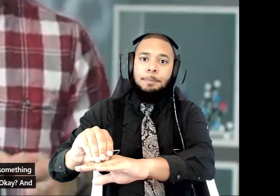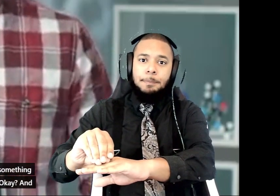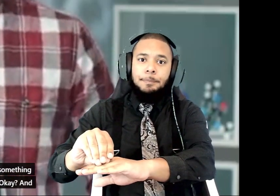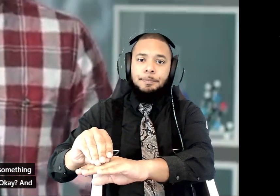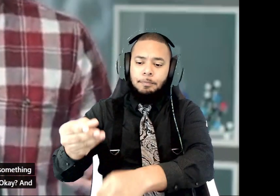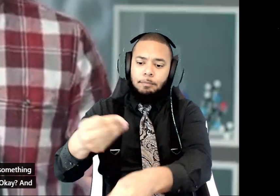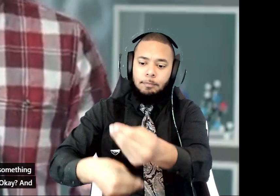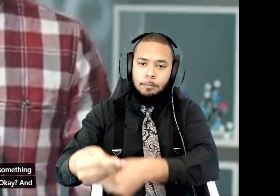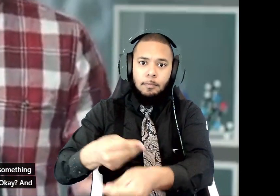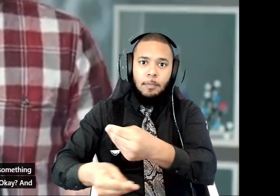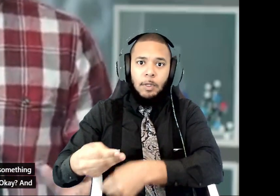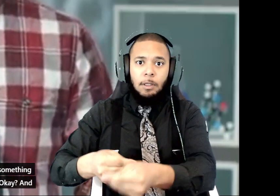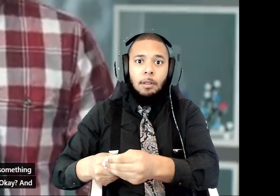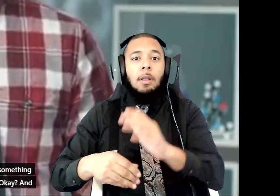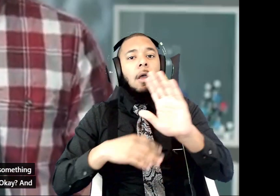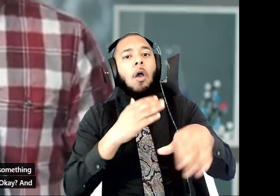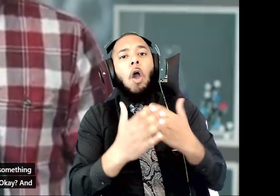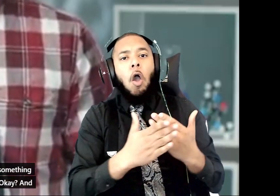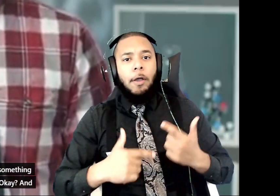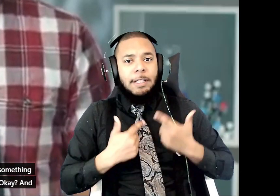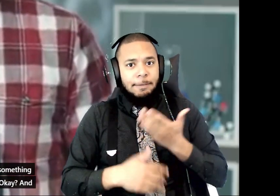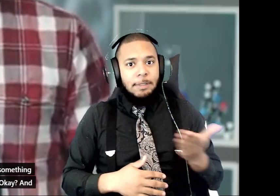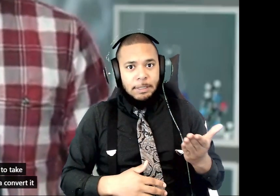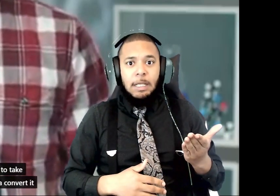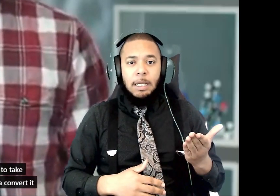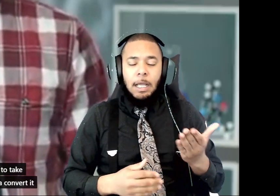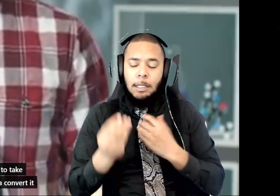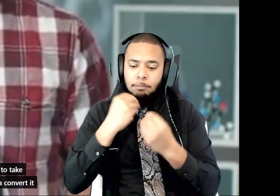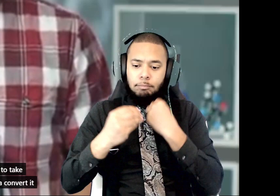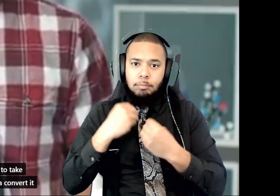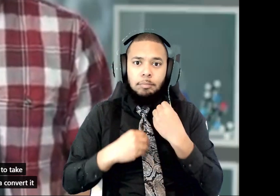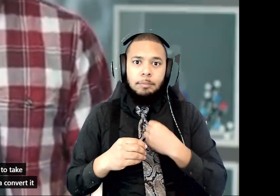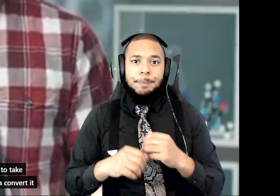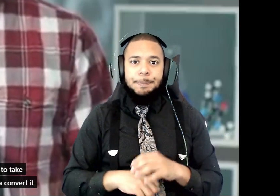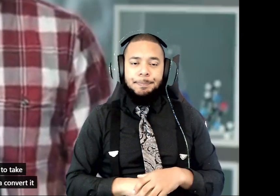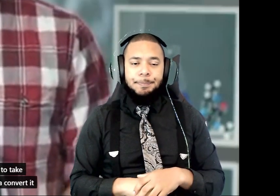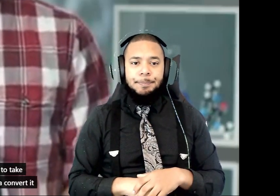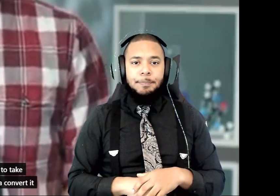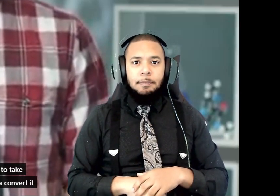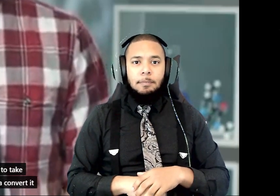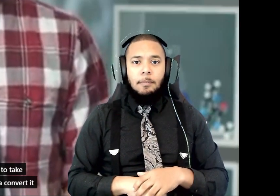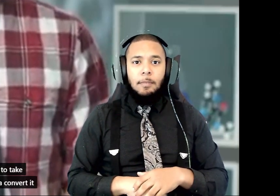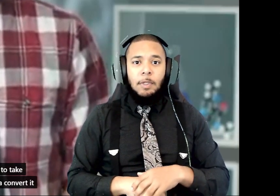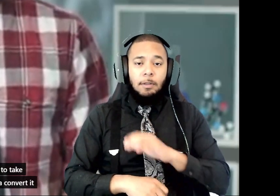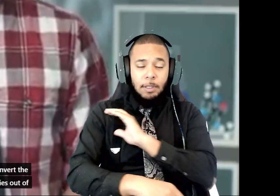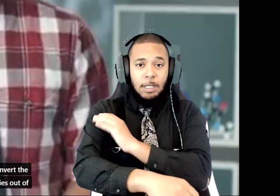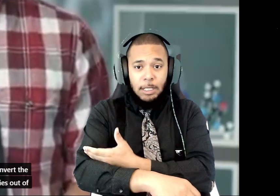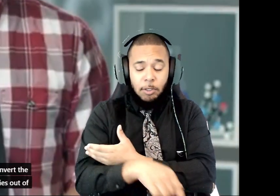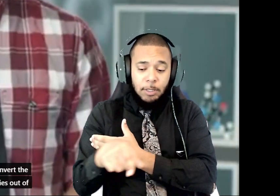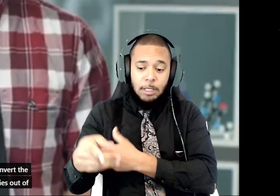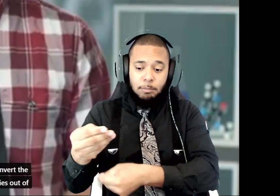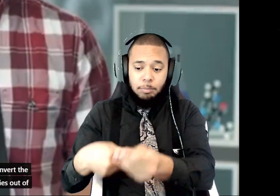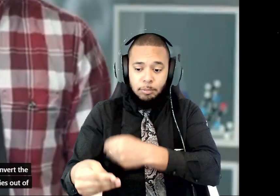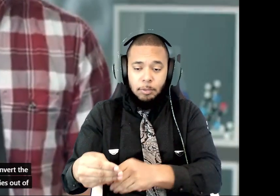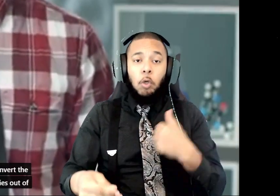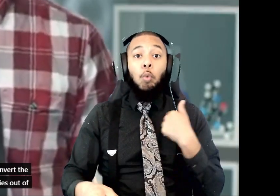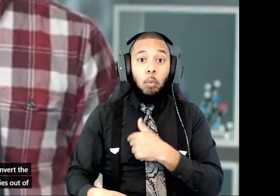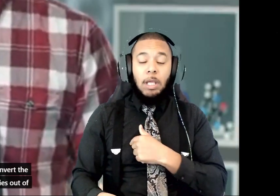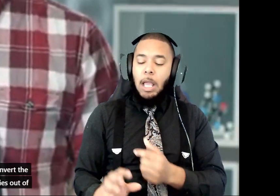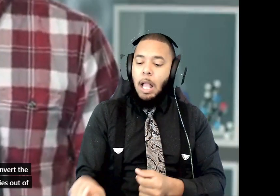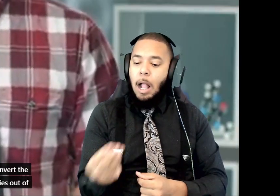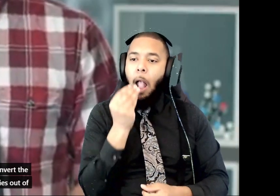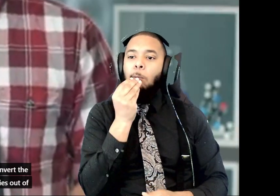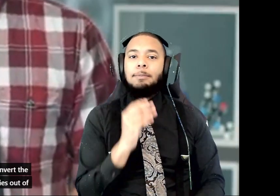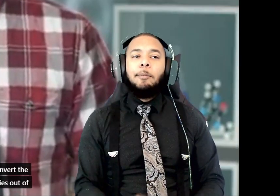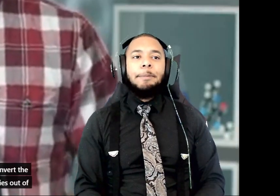that all organisms can use, okay? And that's food. We're going to take that energy and we're going to convert it into food. We're going to convert